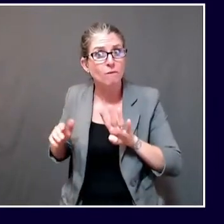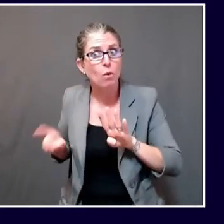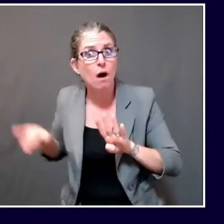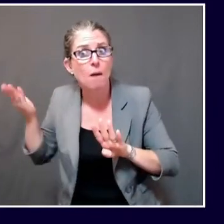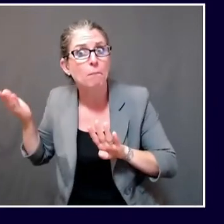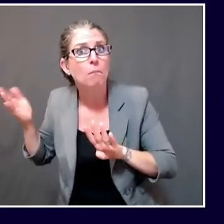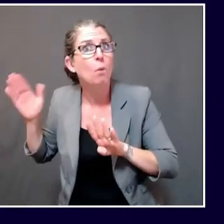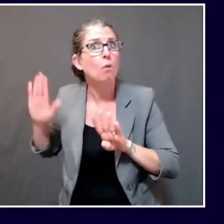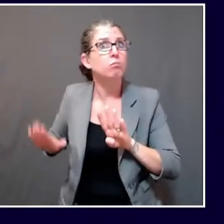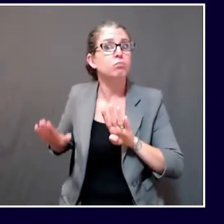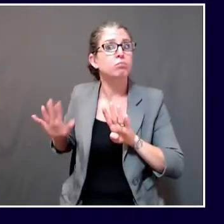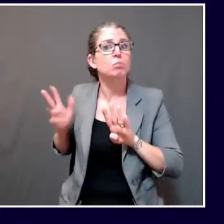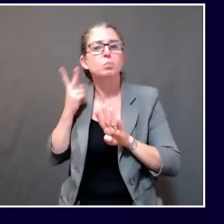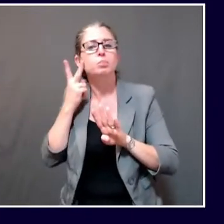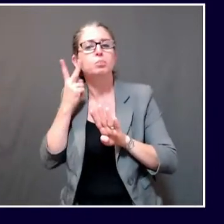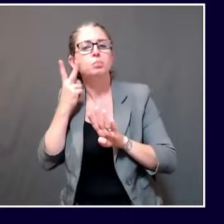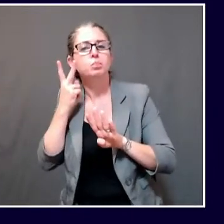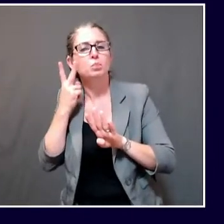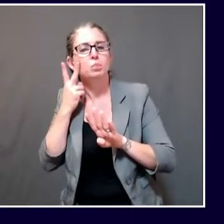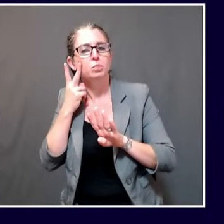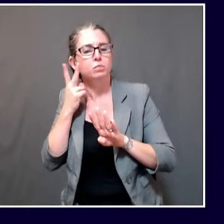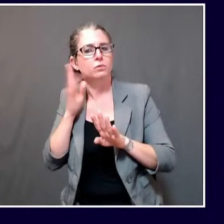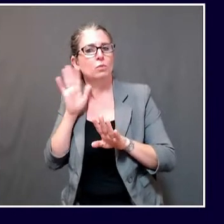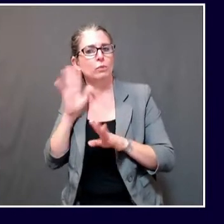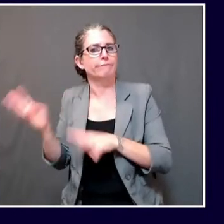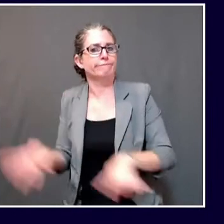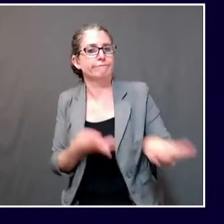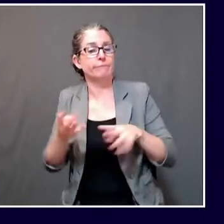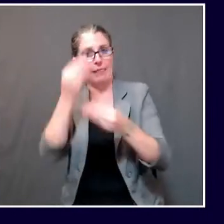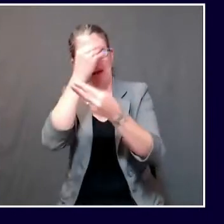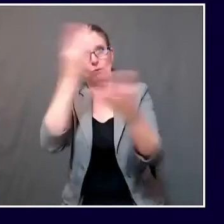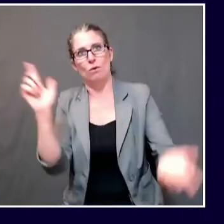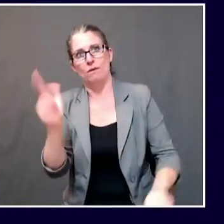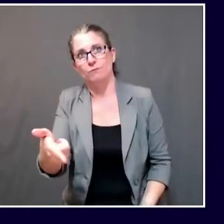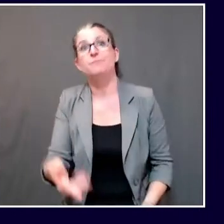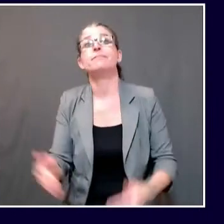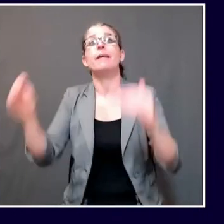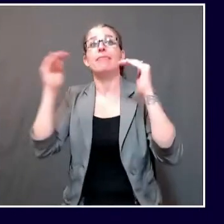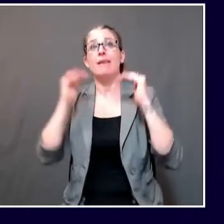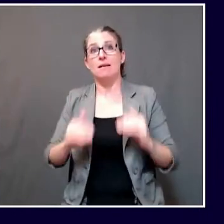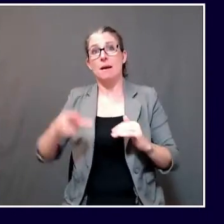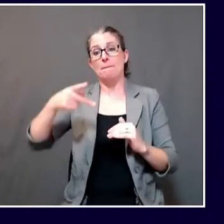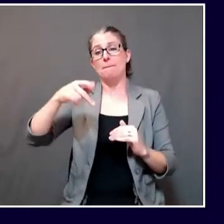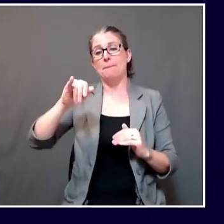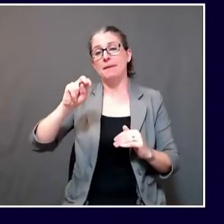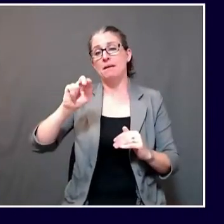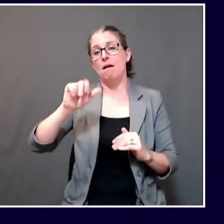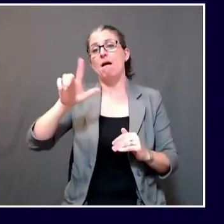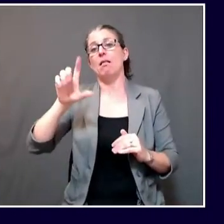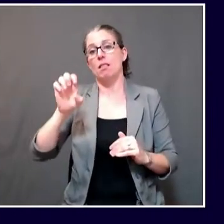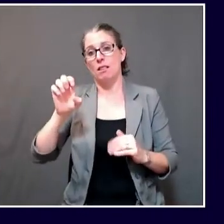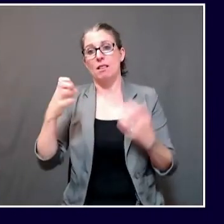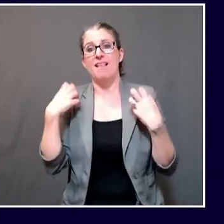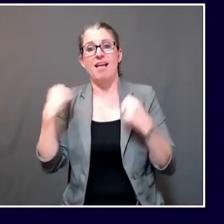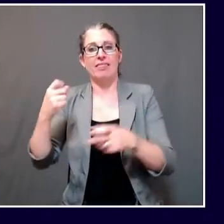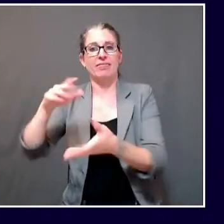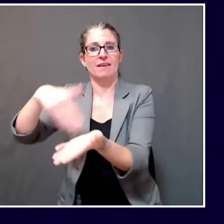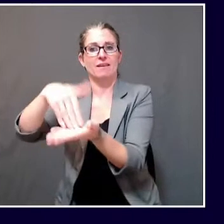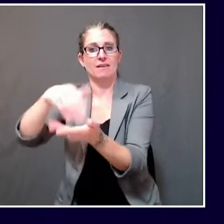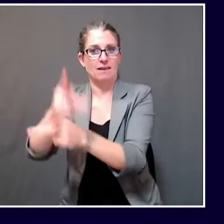associated with that facility. And finally, at the Pinnacle Healthcare facility, we have identified a total